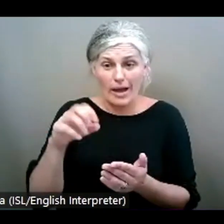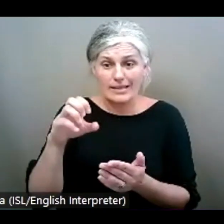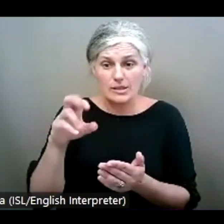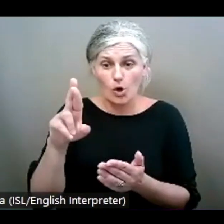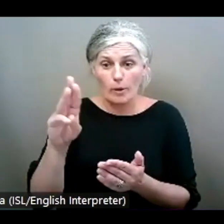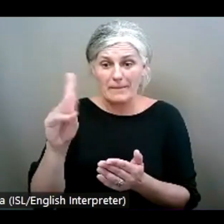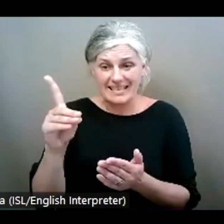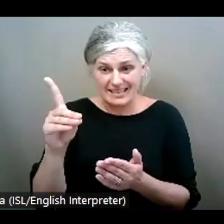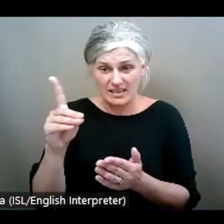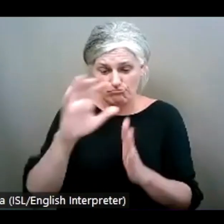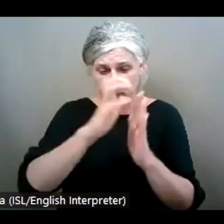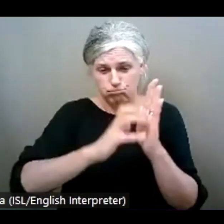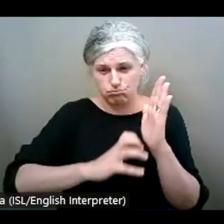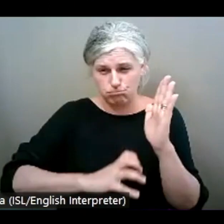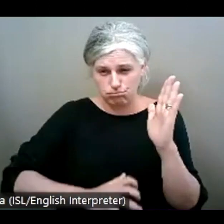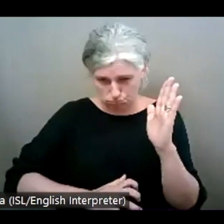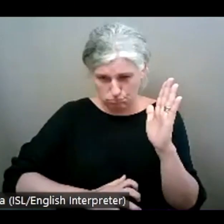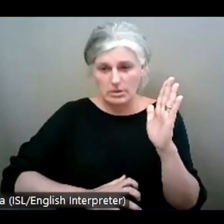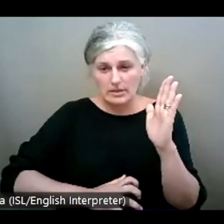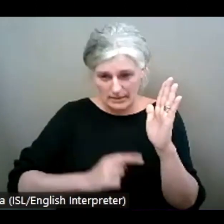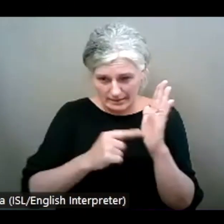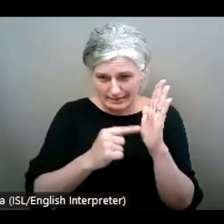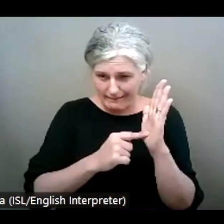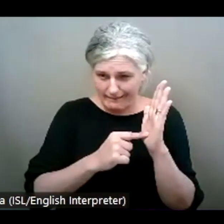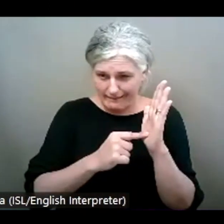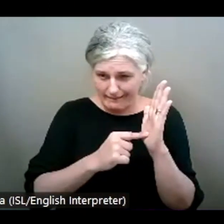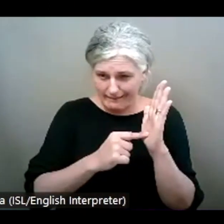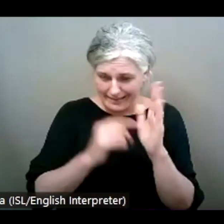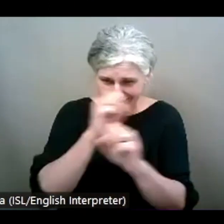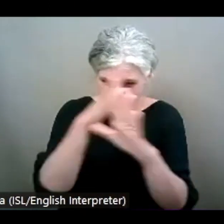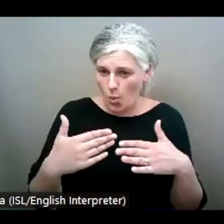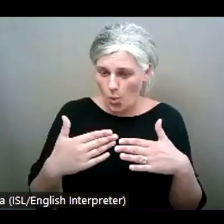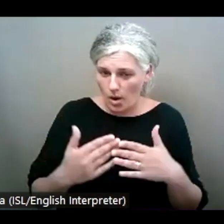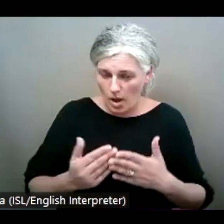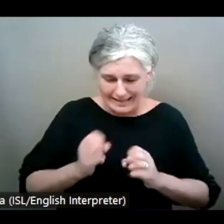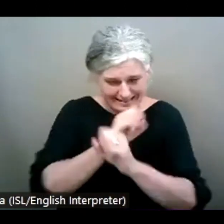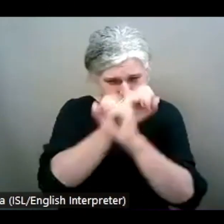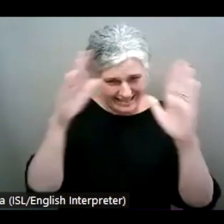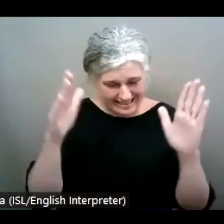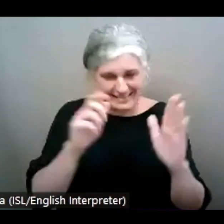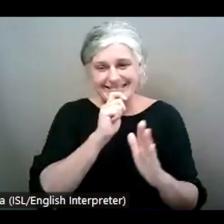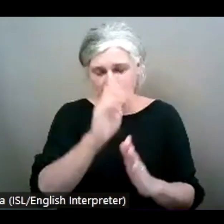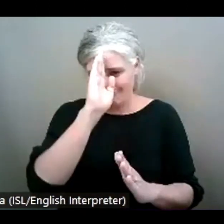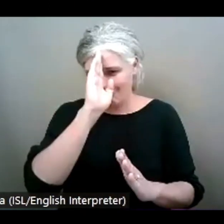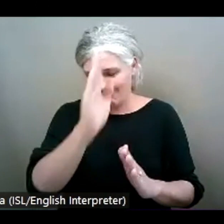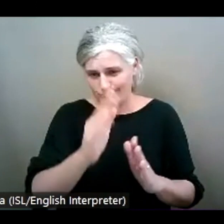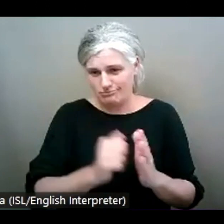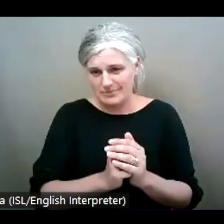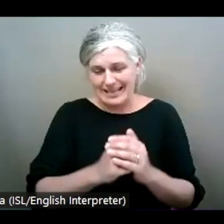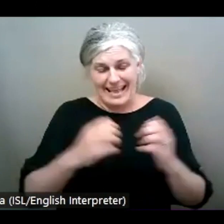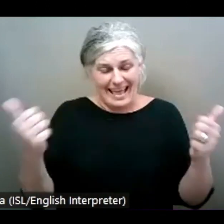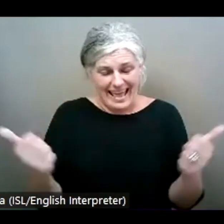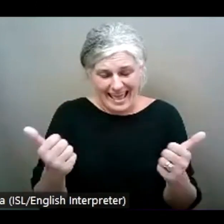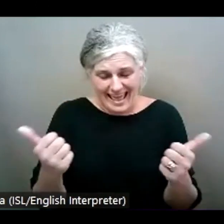brilliant document. It understands the social model. It tells every government,